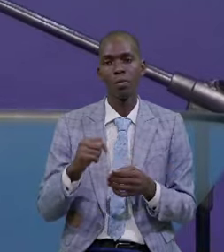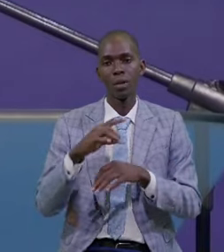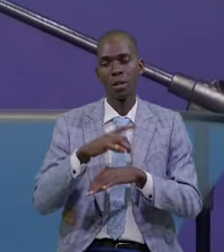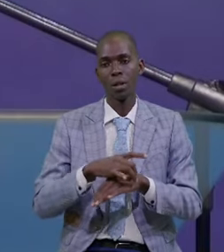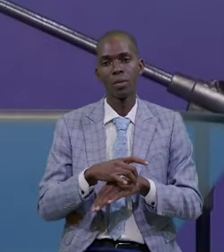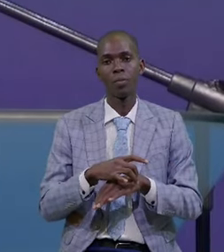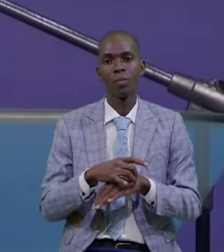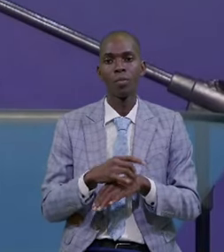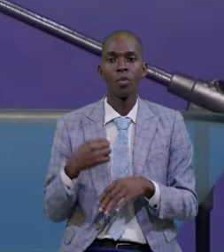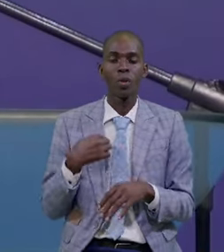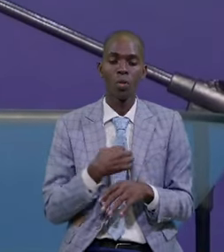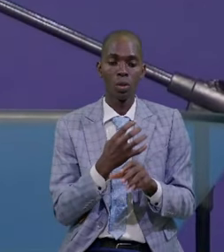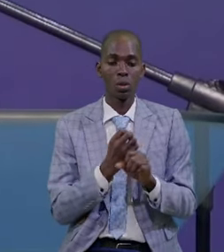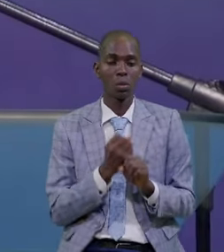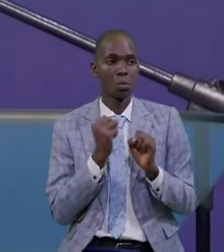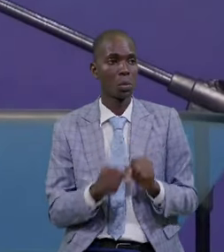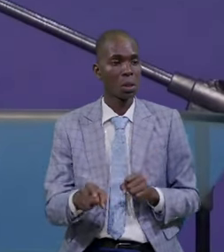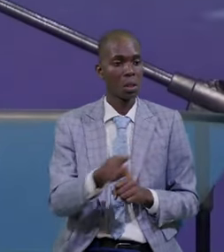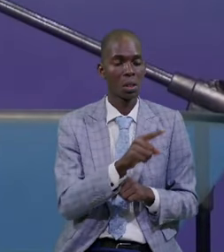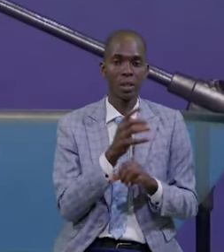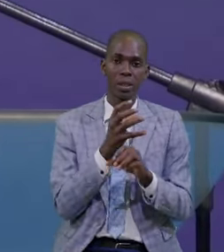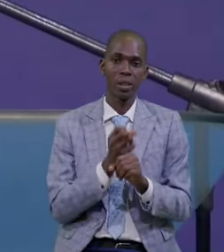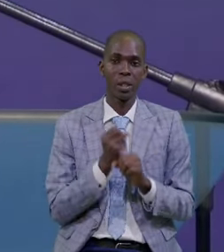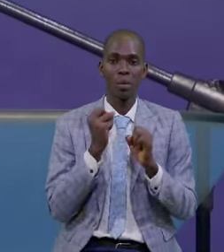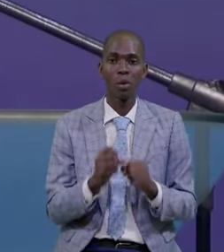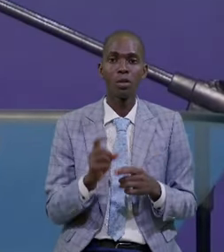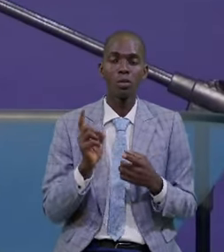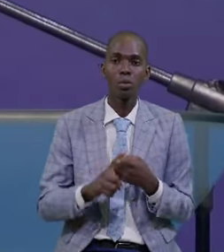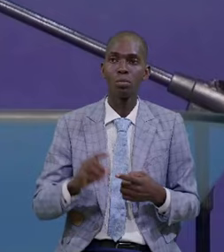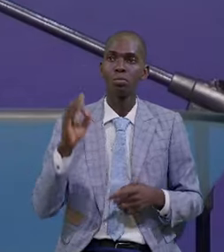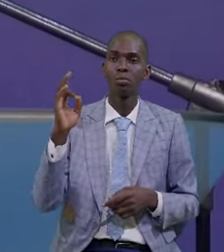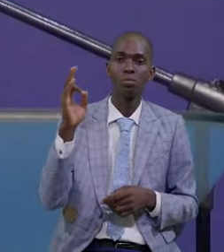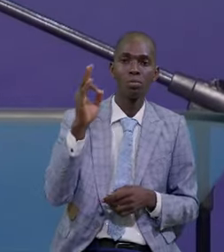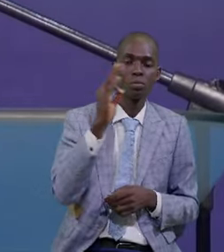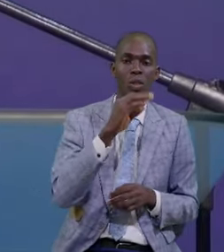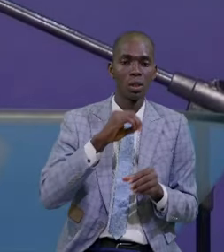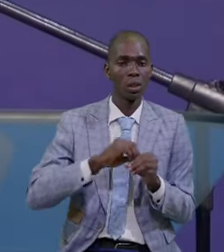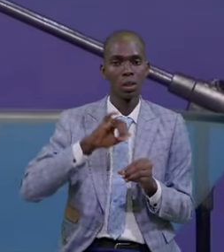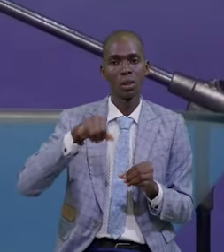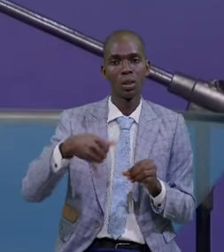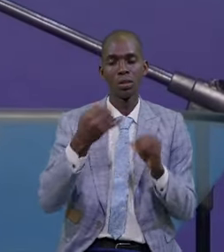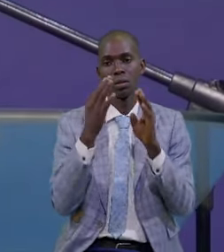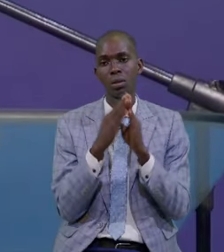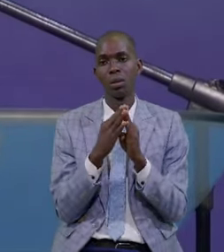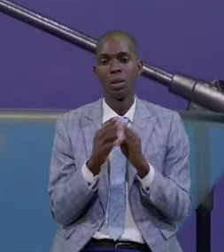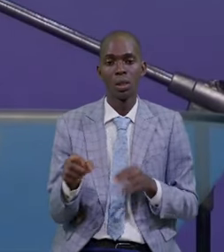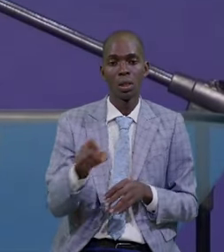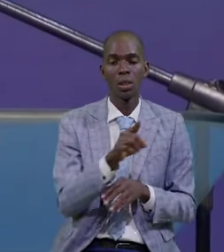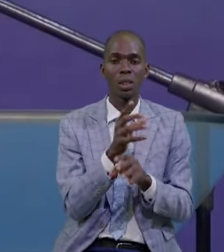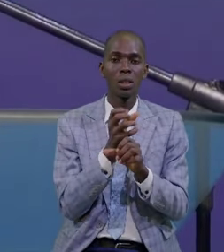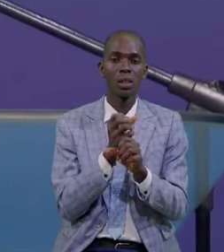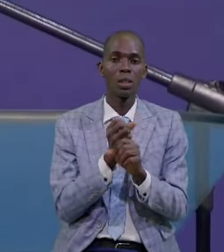We receive power, they receive power to be witnesses in Jerusalem. They receive power to